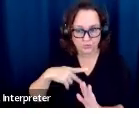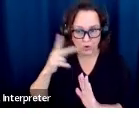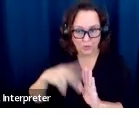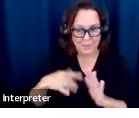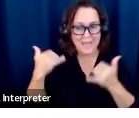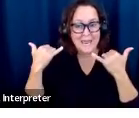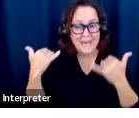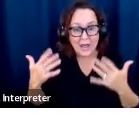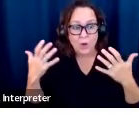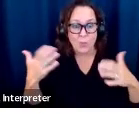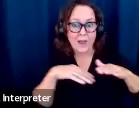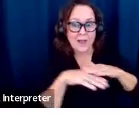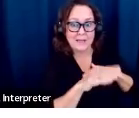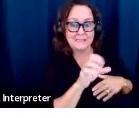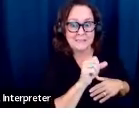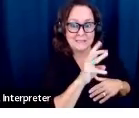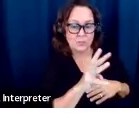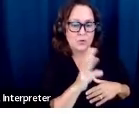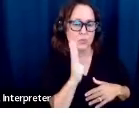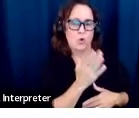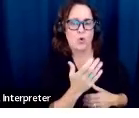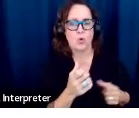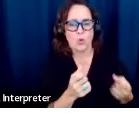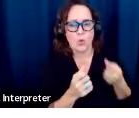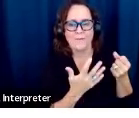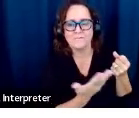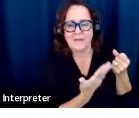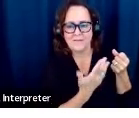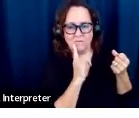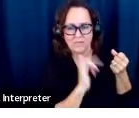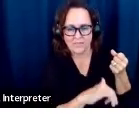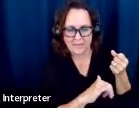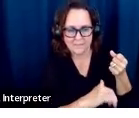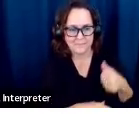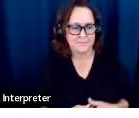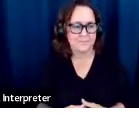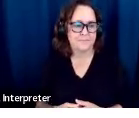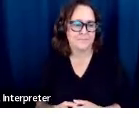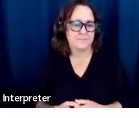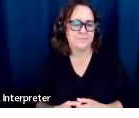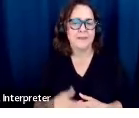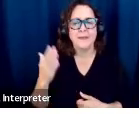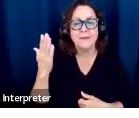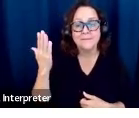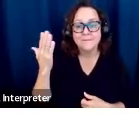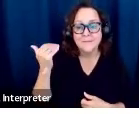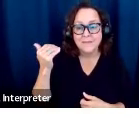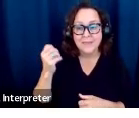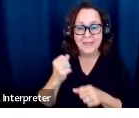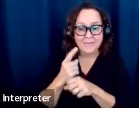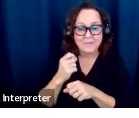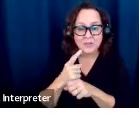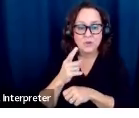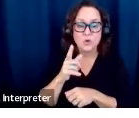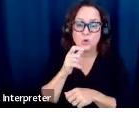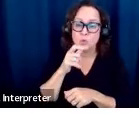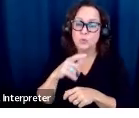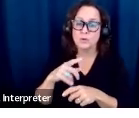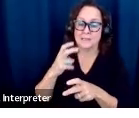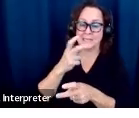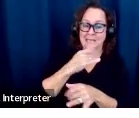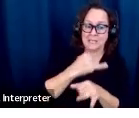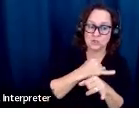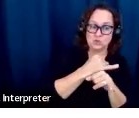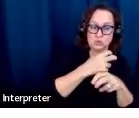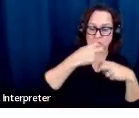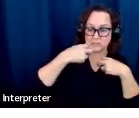wish to enroll in the CSW. 15 spots per year for individuals who are transitioning from institutional settings into